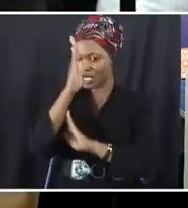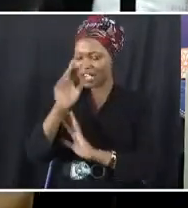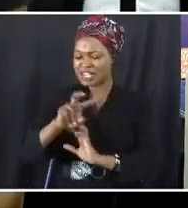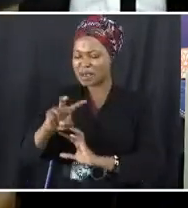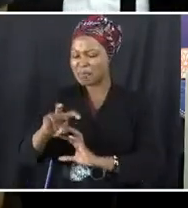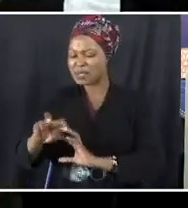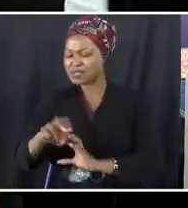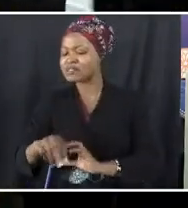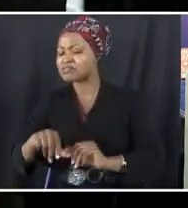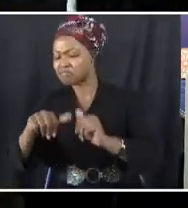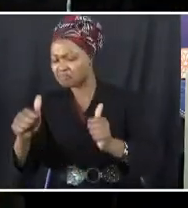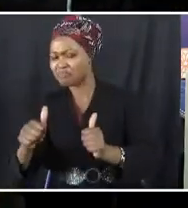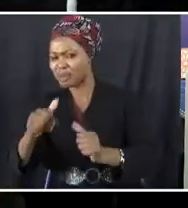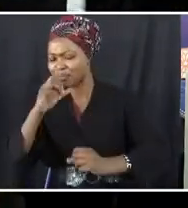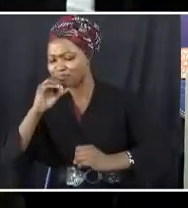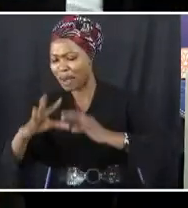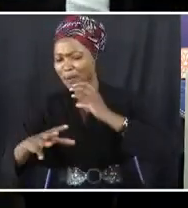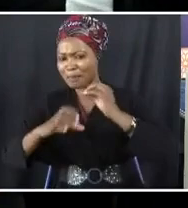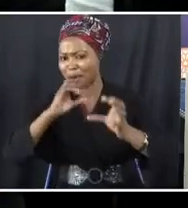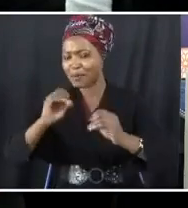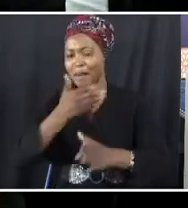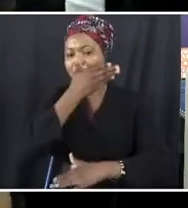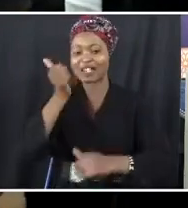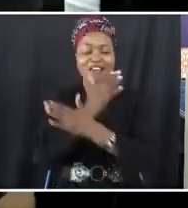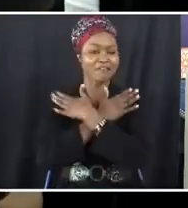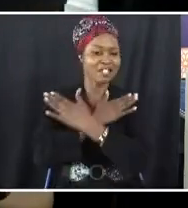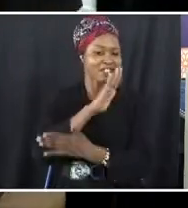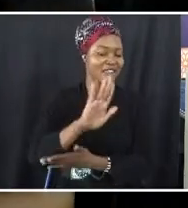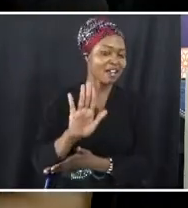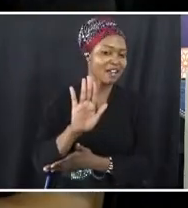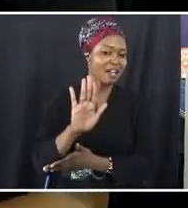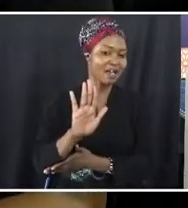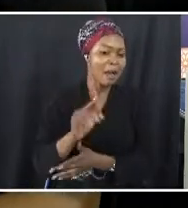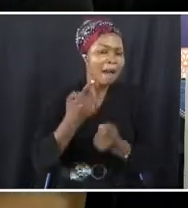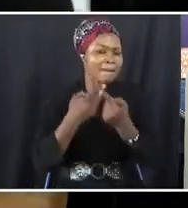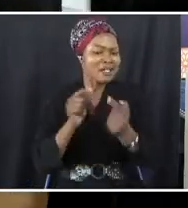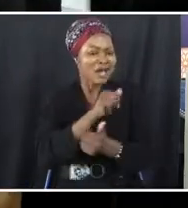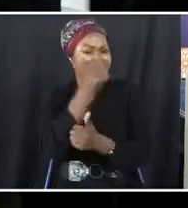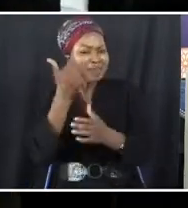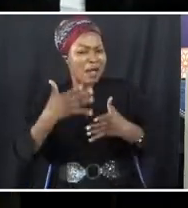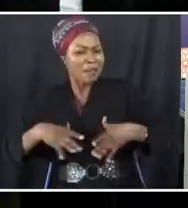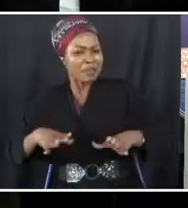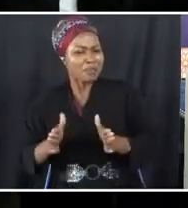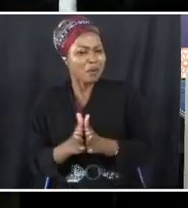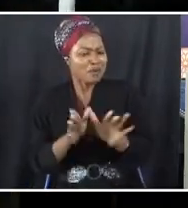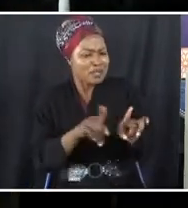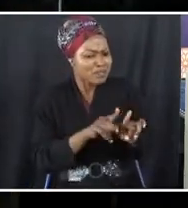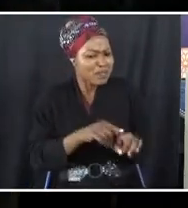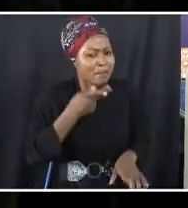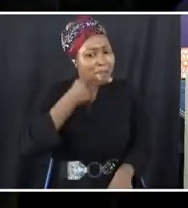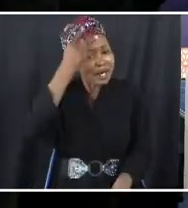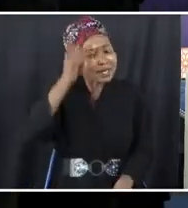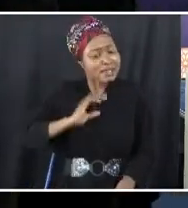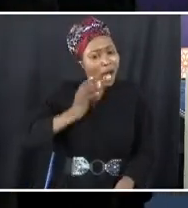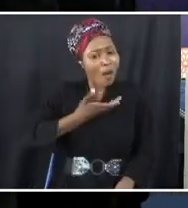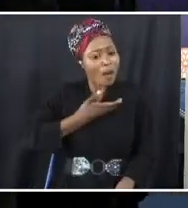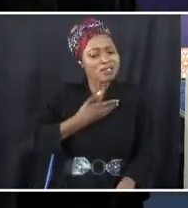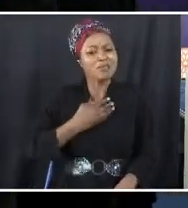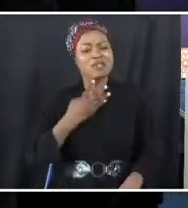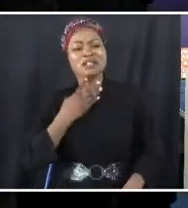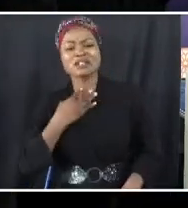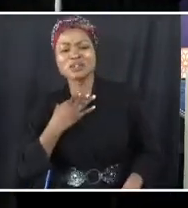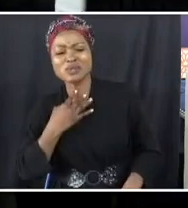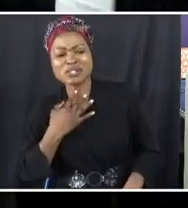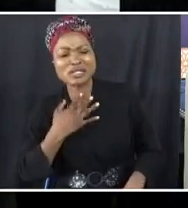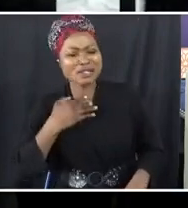walk and talk with their best friend. For others, much like our poor parents, curiosity is a